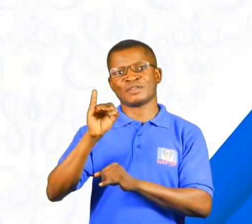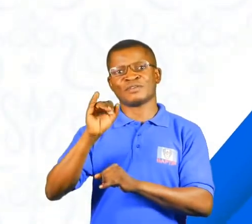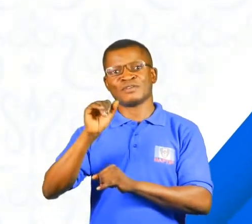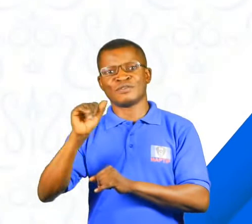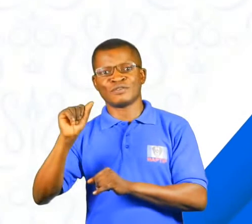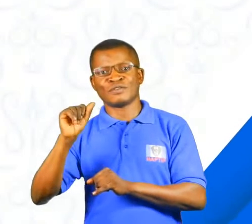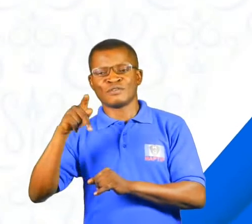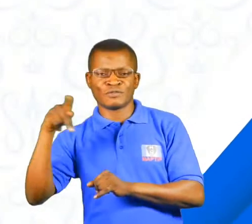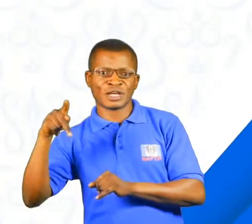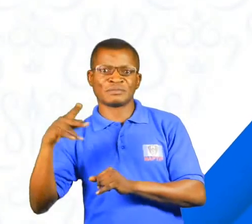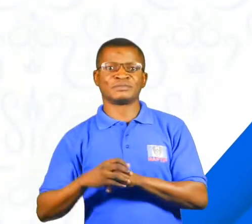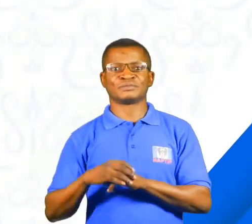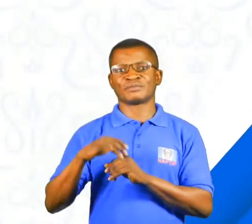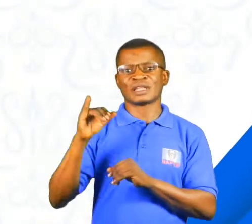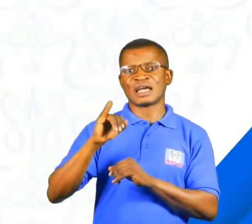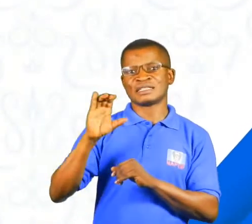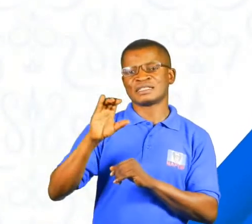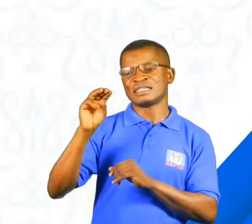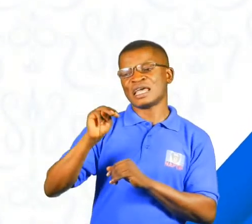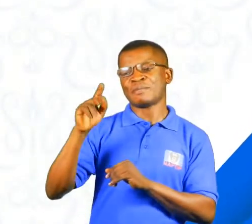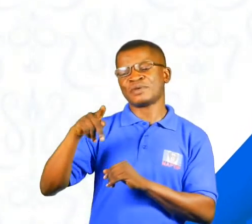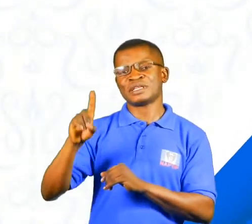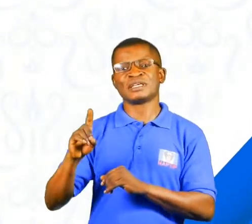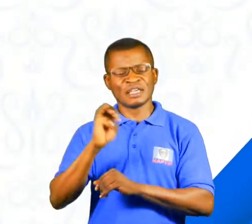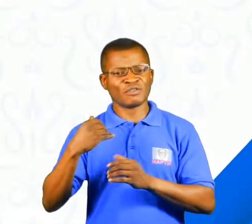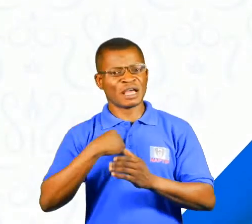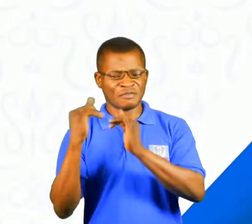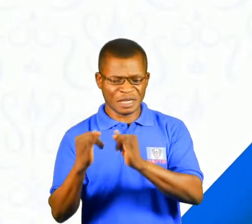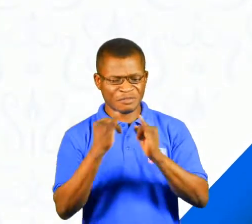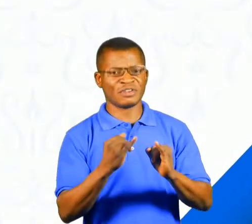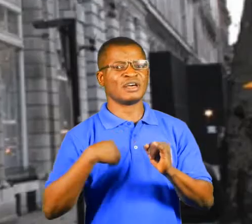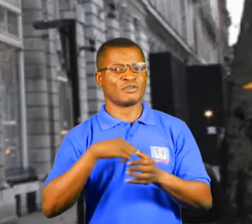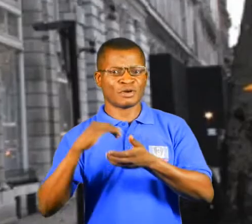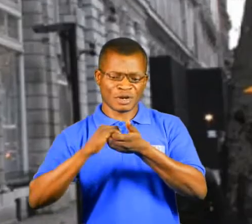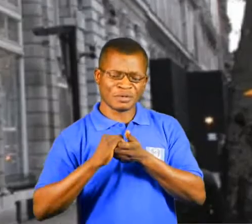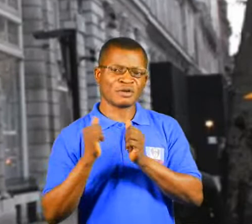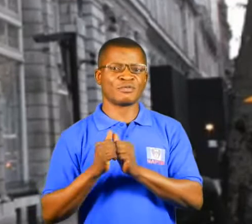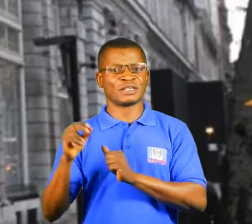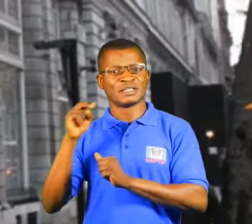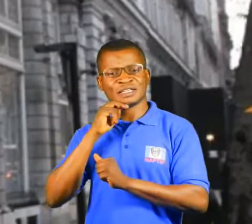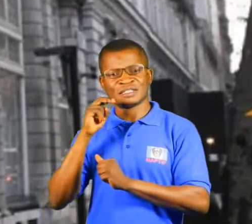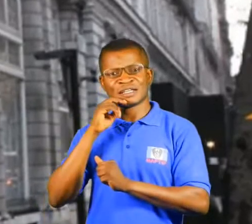FIAP, ICMPD, even individuals. We collaborate with the